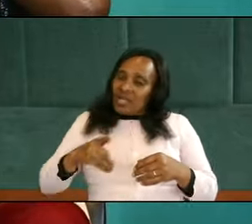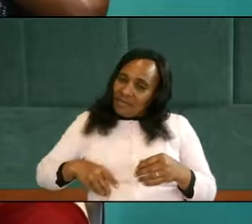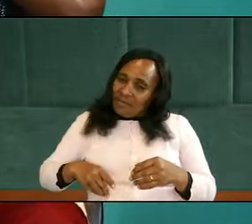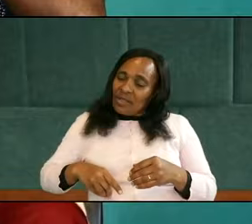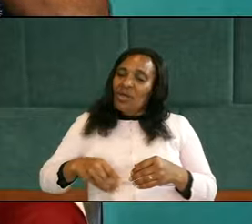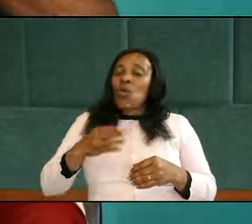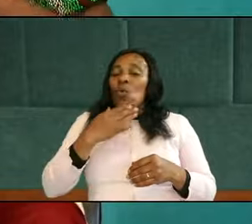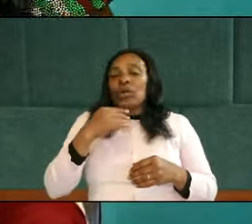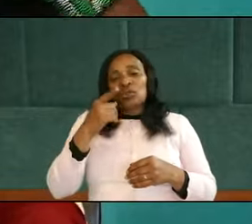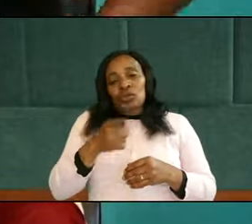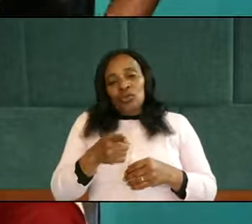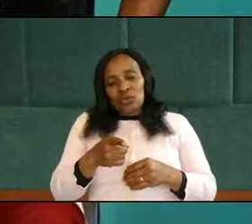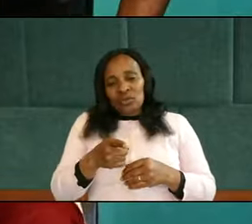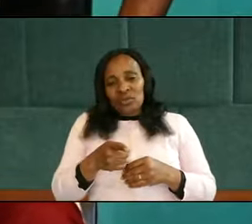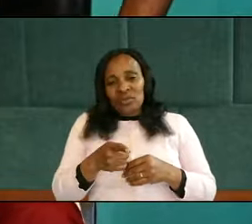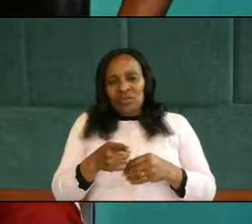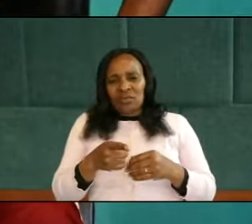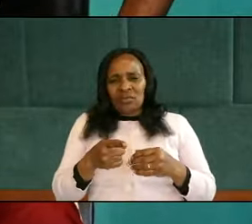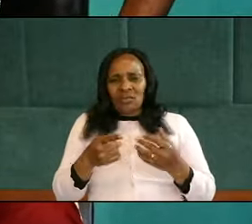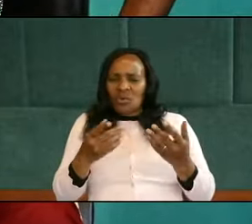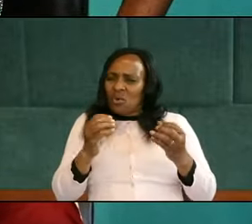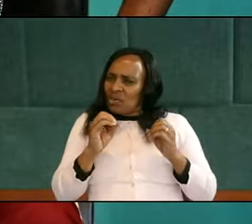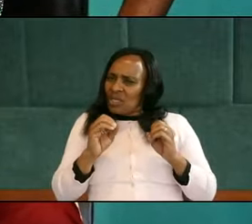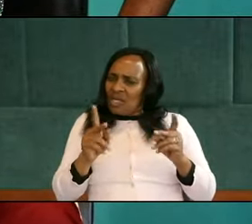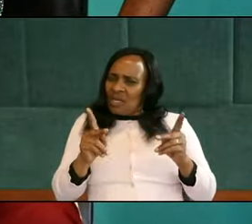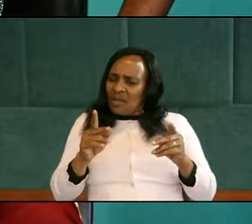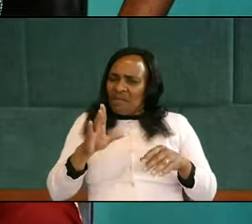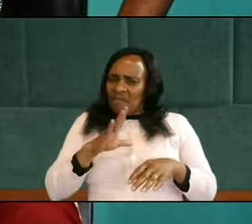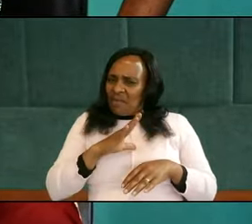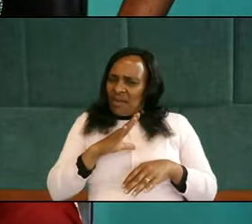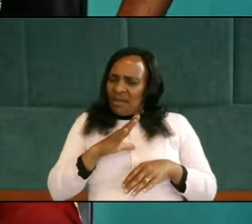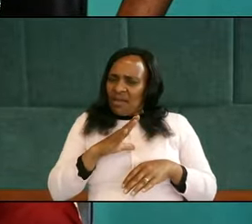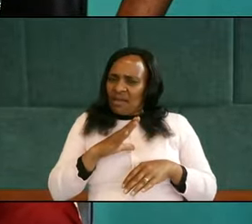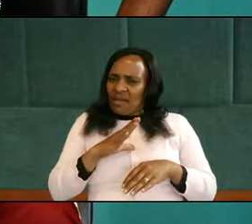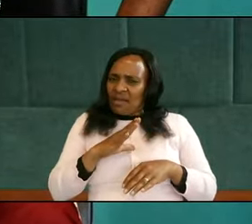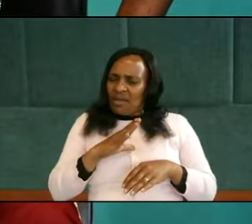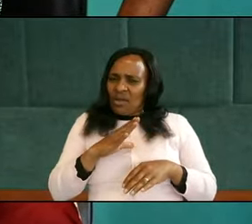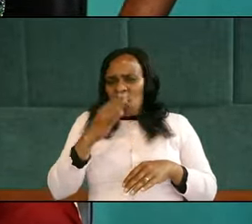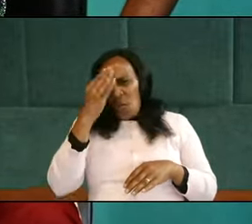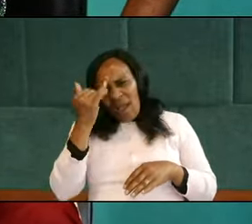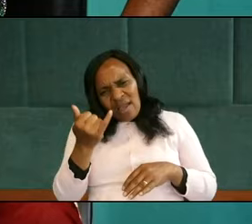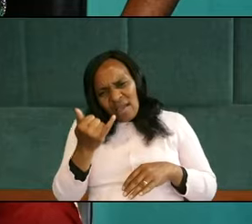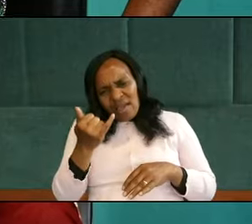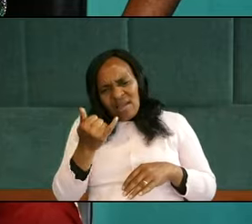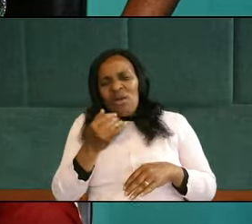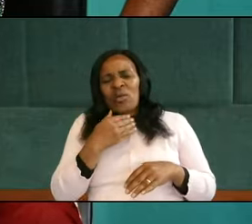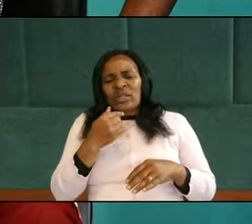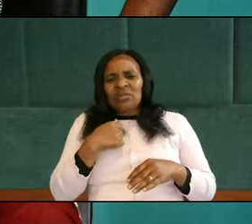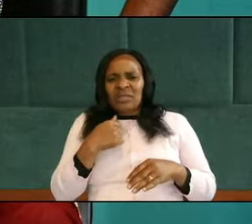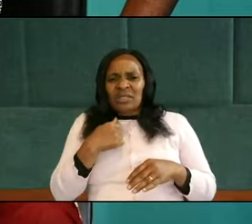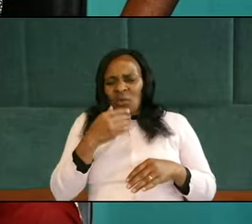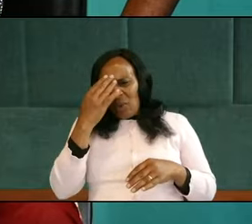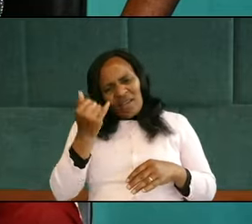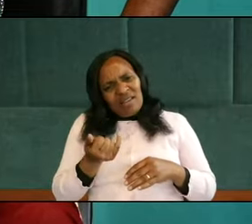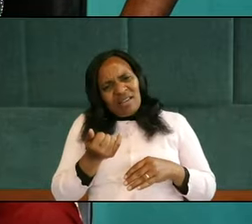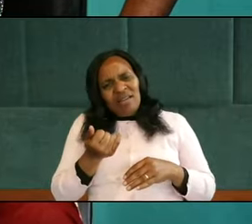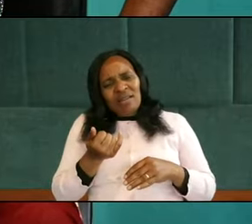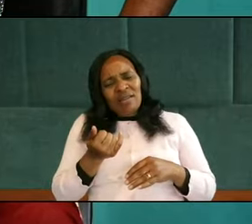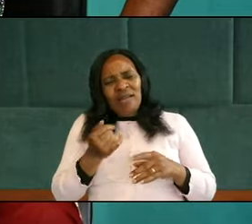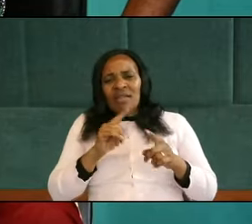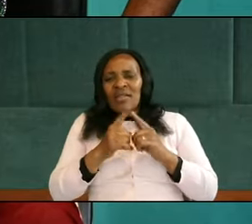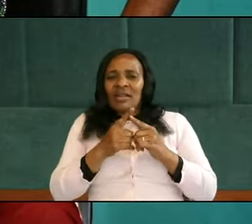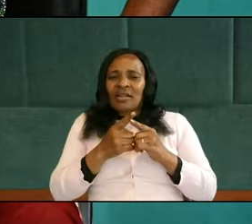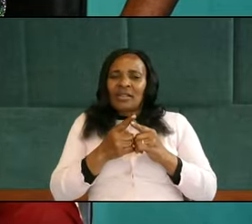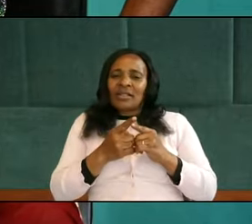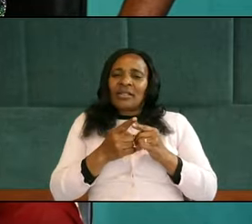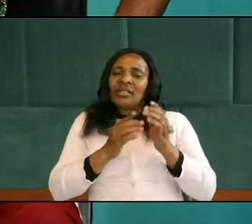you. Mm. I think maybe for herself, she's like, okay, fine. Like, why does he want me? Maybe she's like, ah, let me just go. Then I think, so the